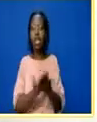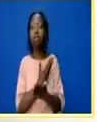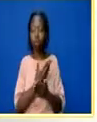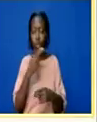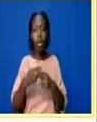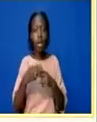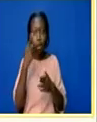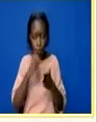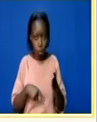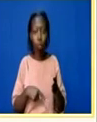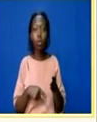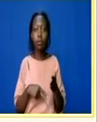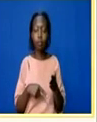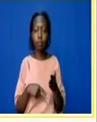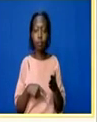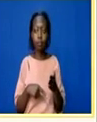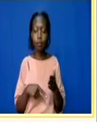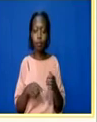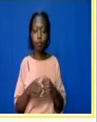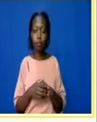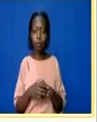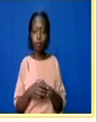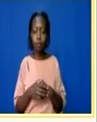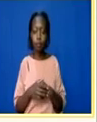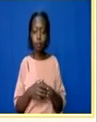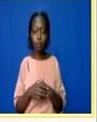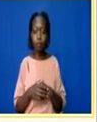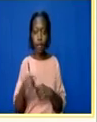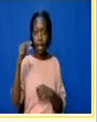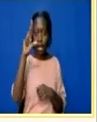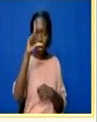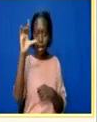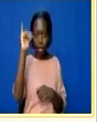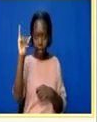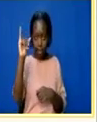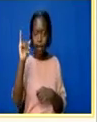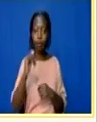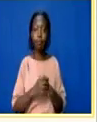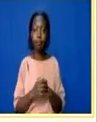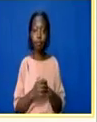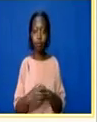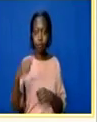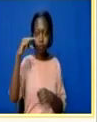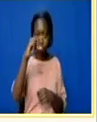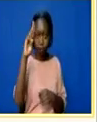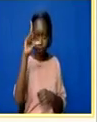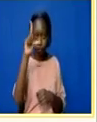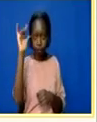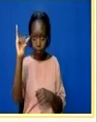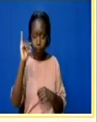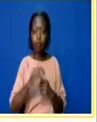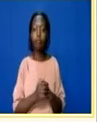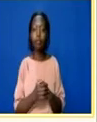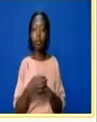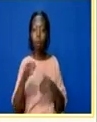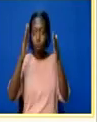it, this type of erosion, mm-hmm. we call it gully erosion. Gully erosion. The